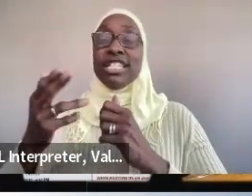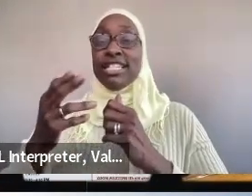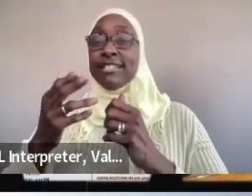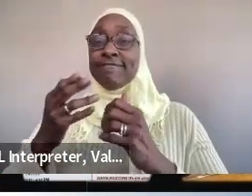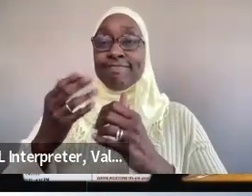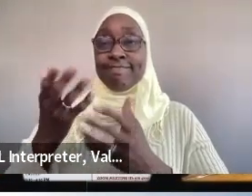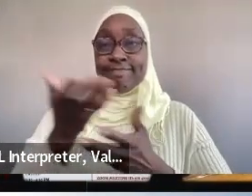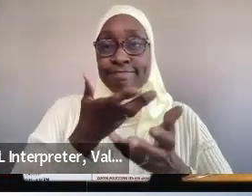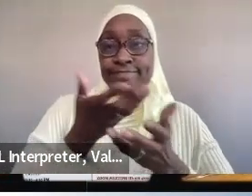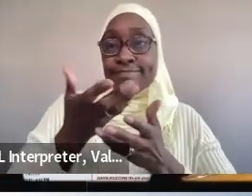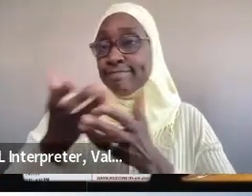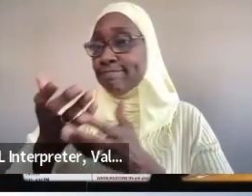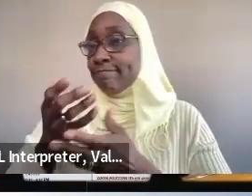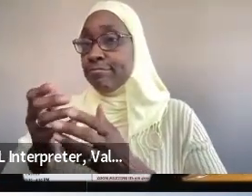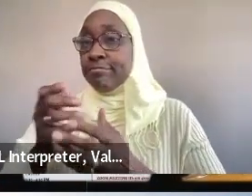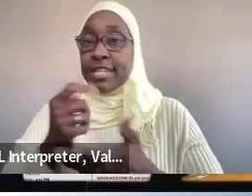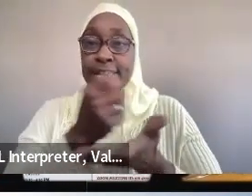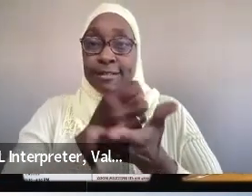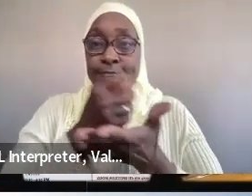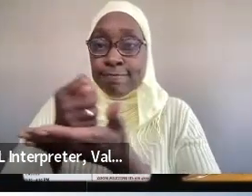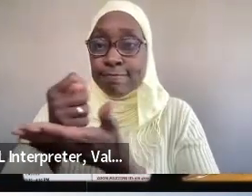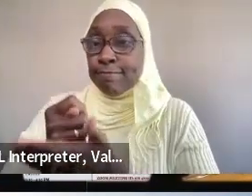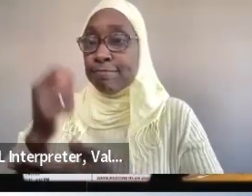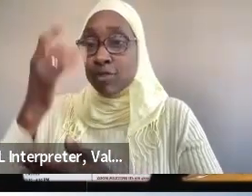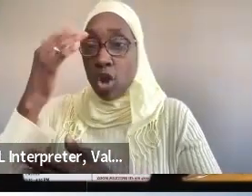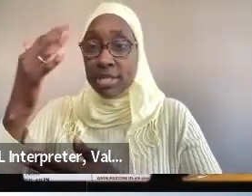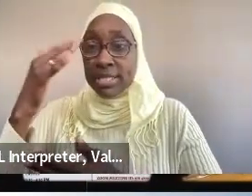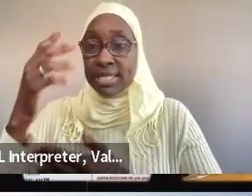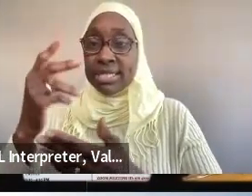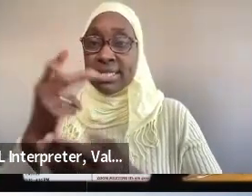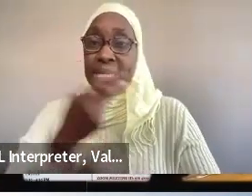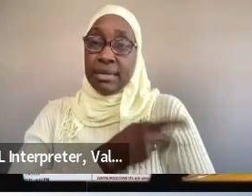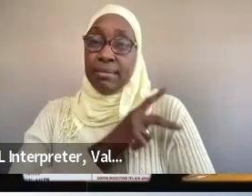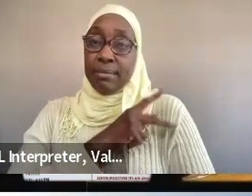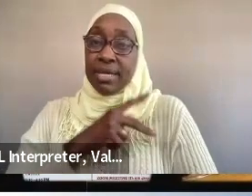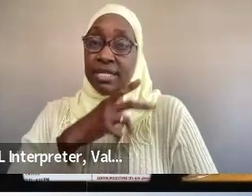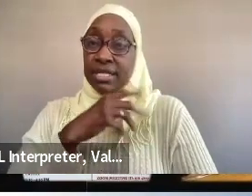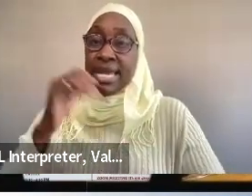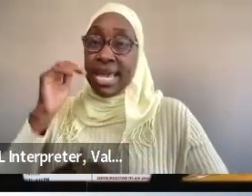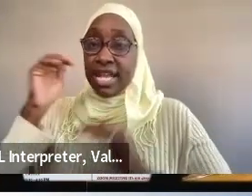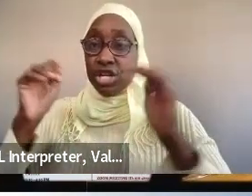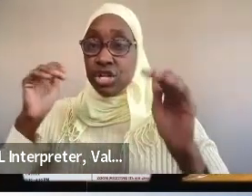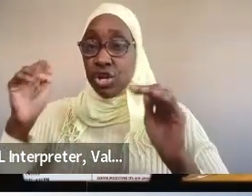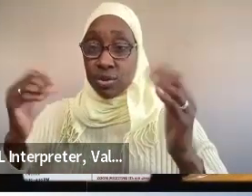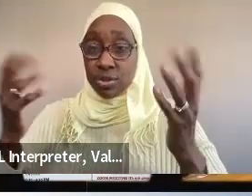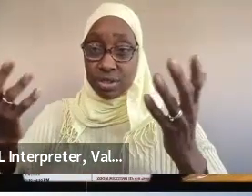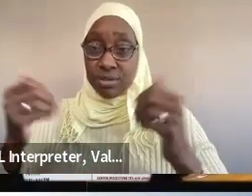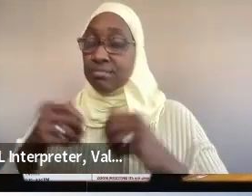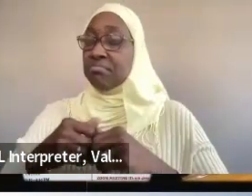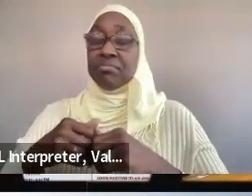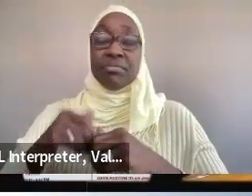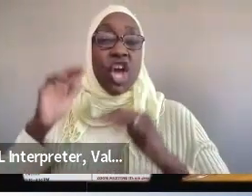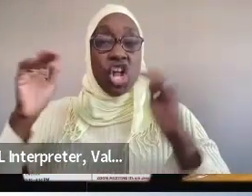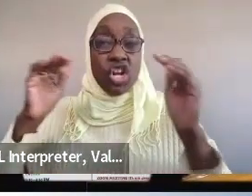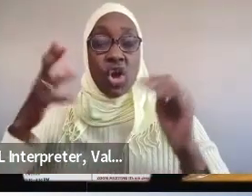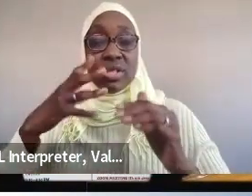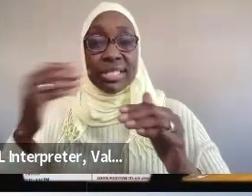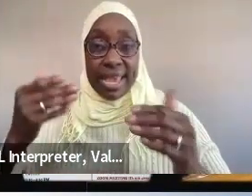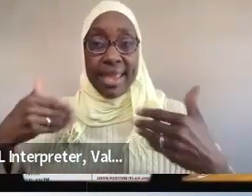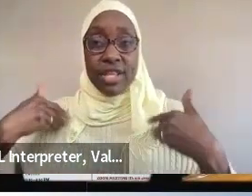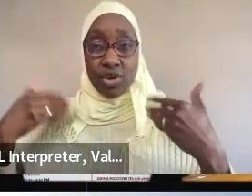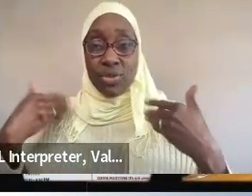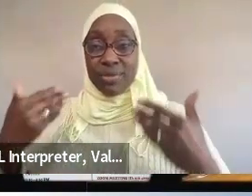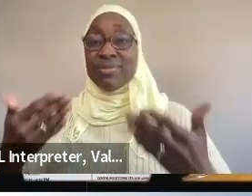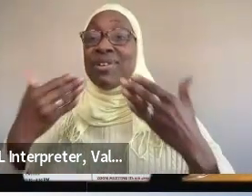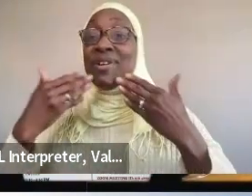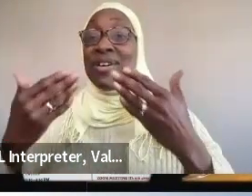treats autistic patients and adults, which include adults and youth. So yeah, so thank you